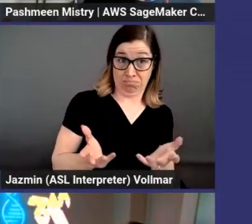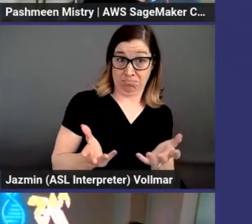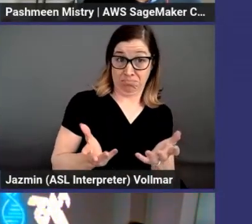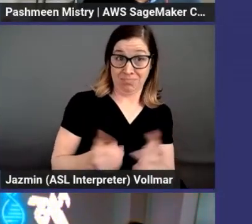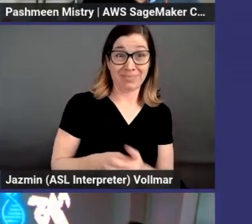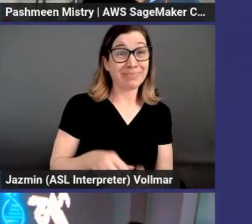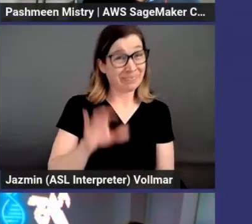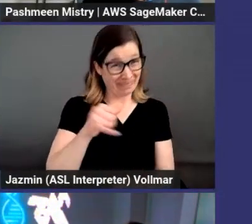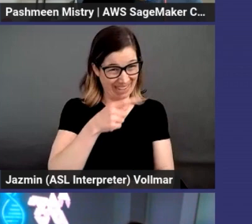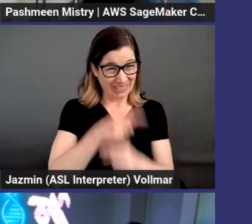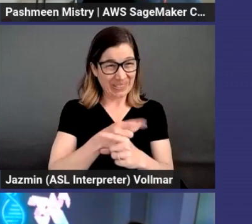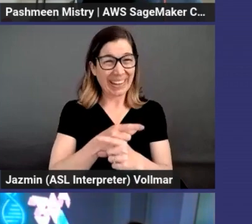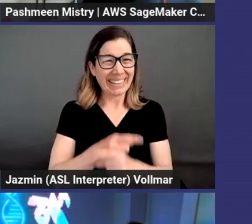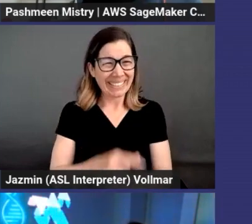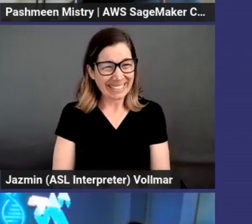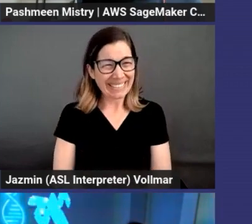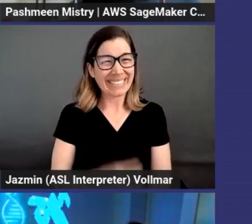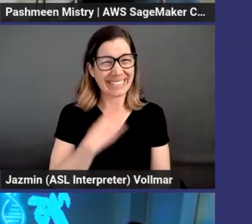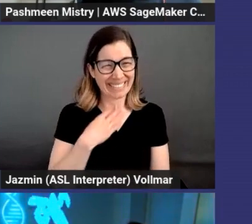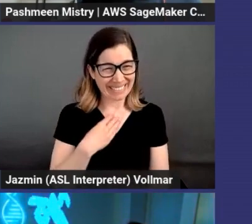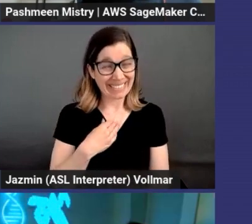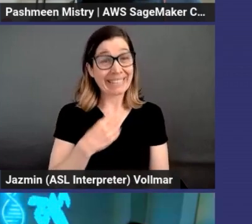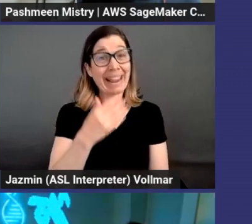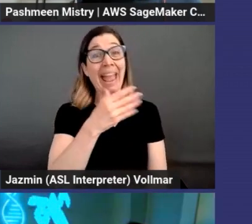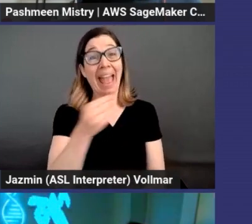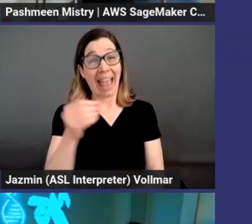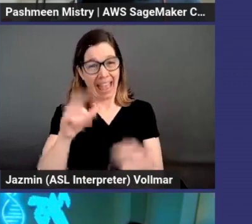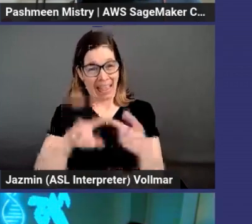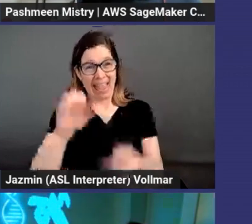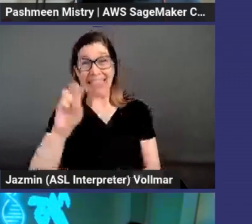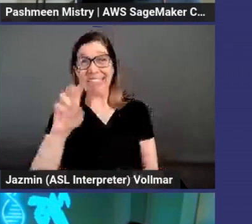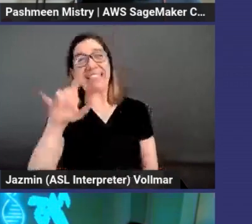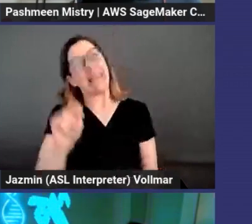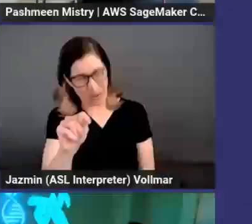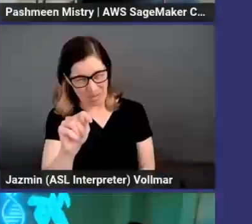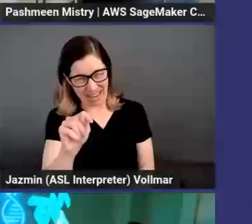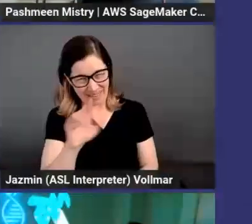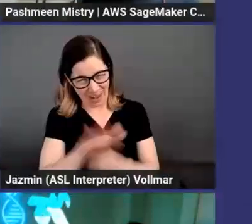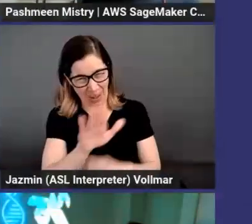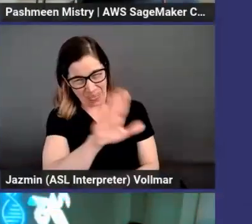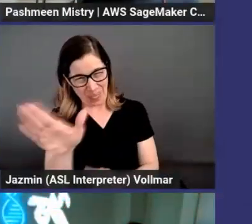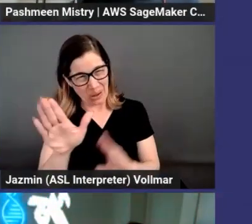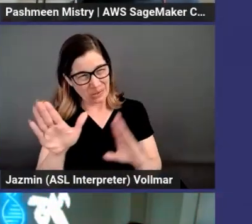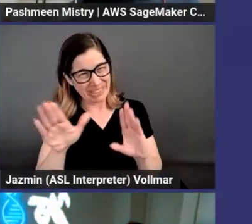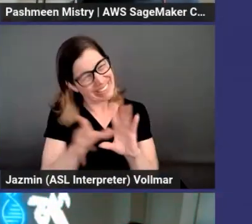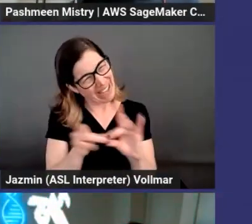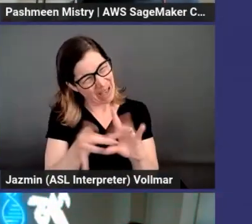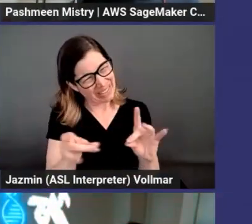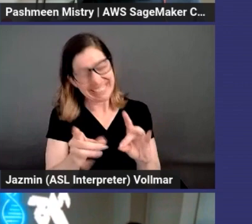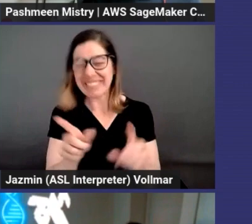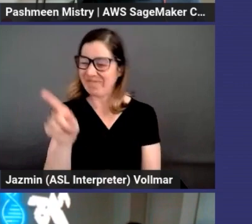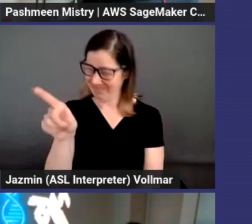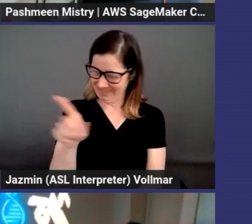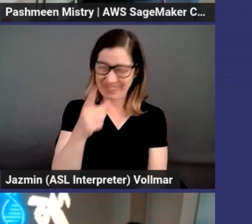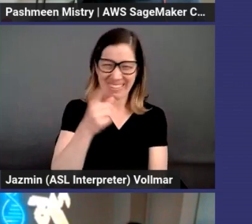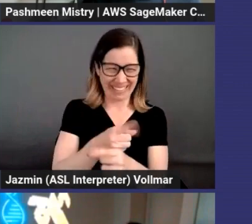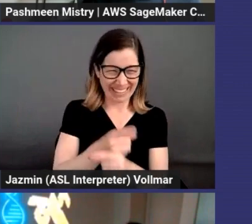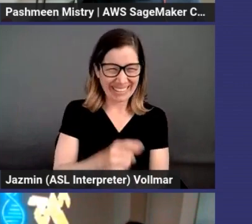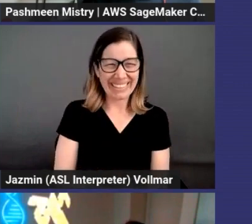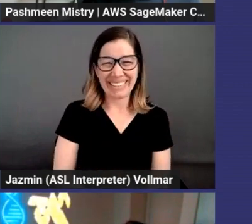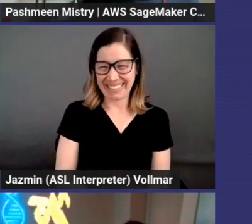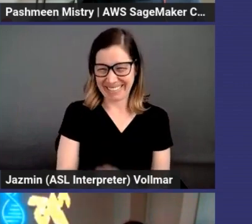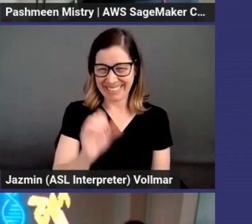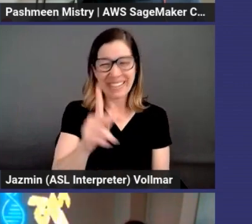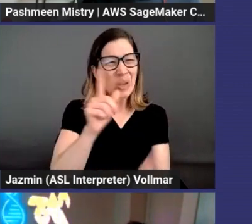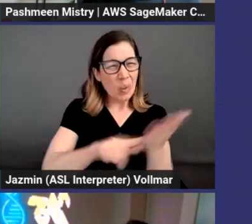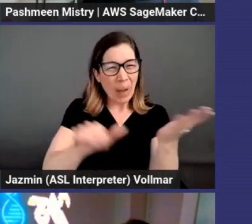That's right. That's right. And the sentiment on those comments. Exactly. All right, cool. So what else do